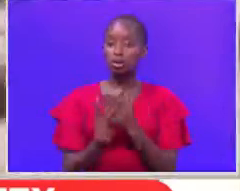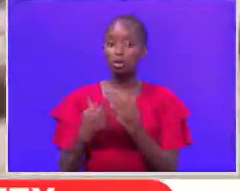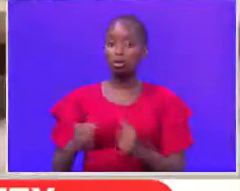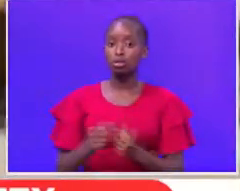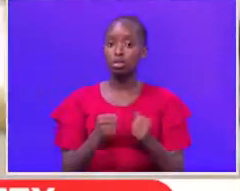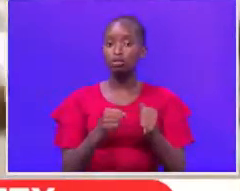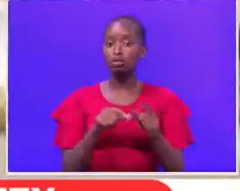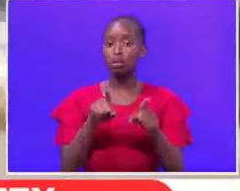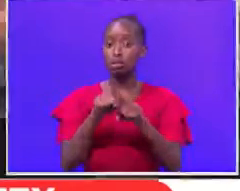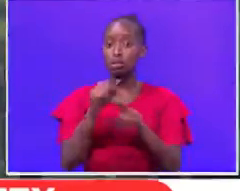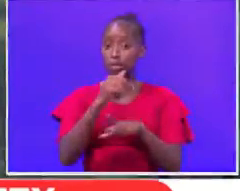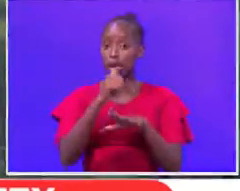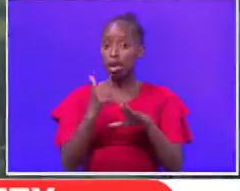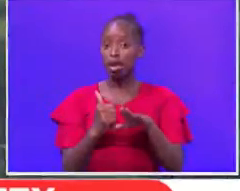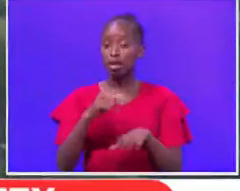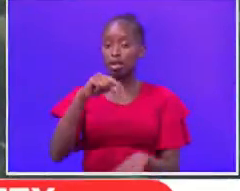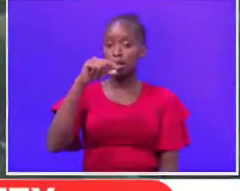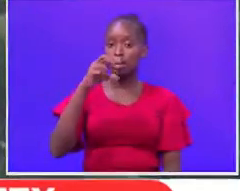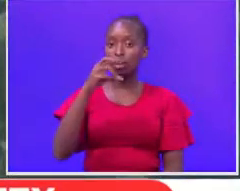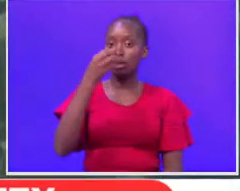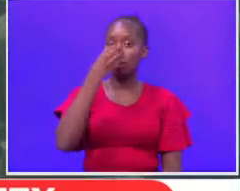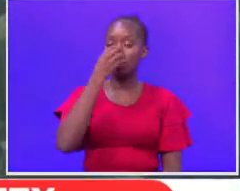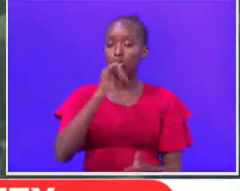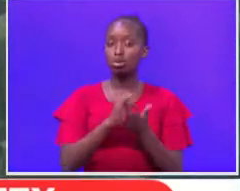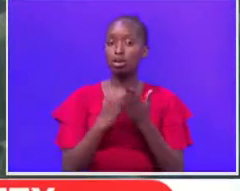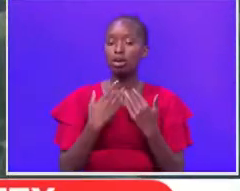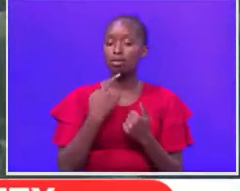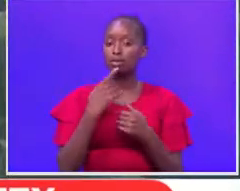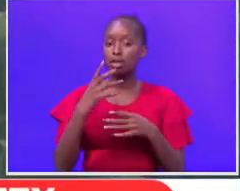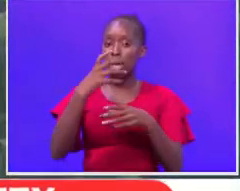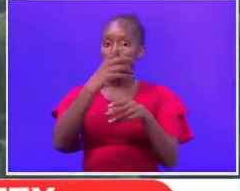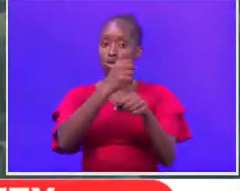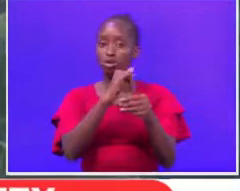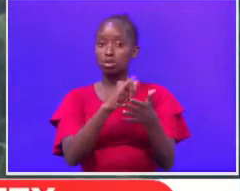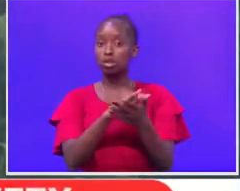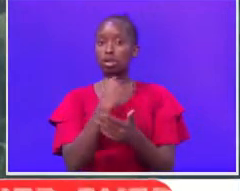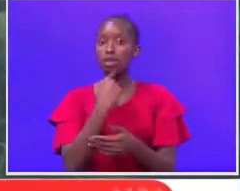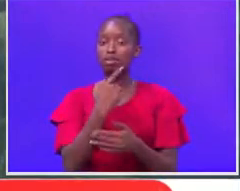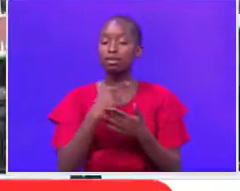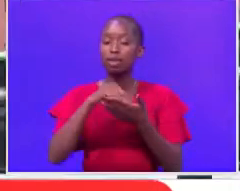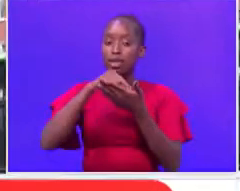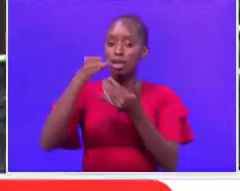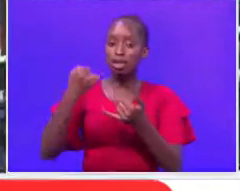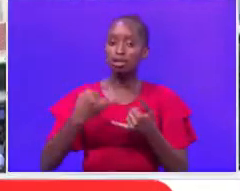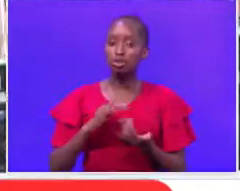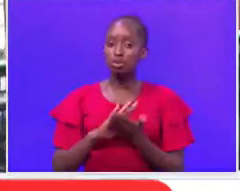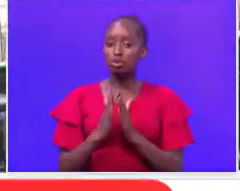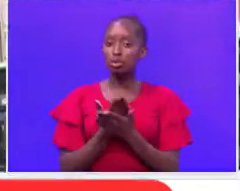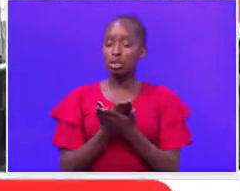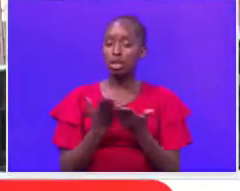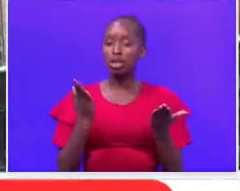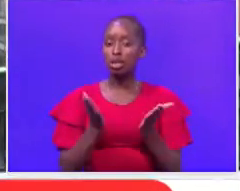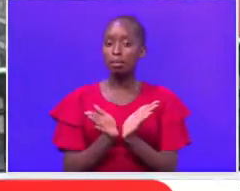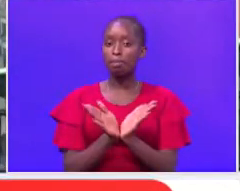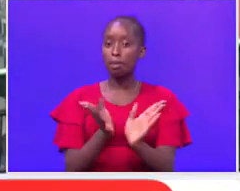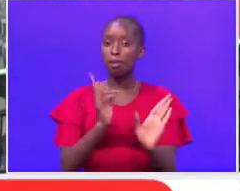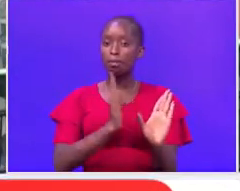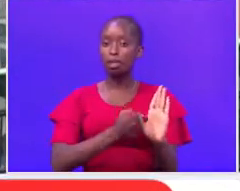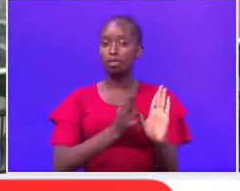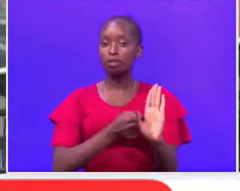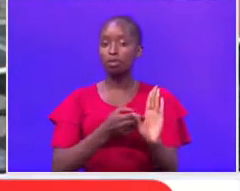has also come under sharp criticism, as the association stated that ETMIS was introduced without public participation. Mwege